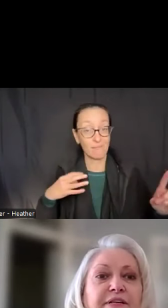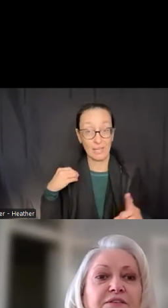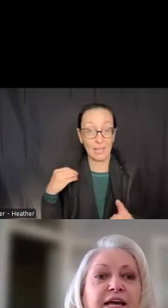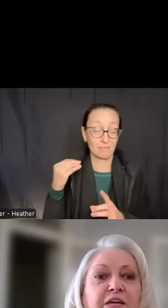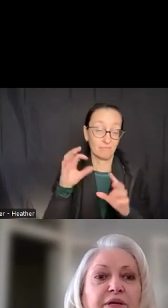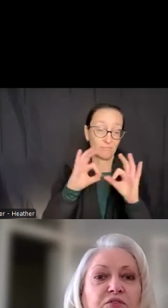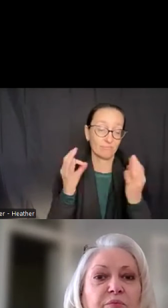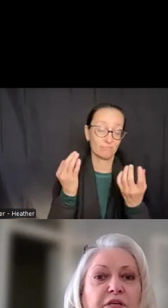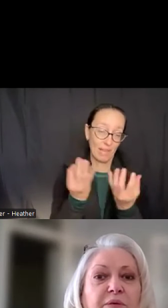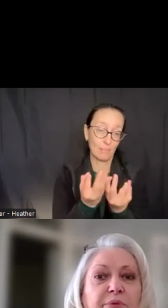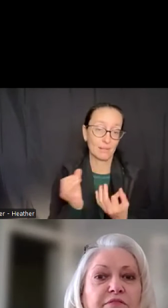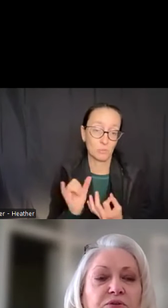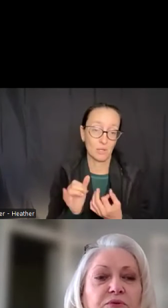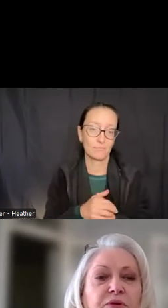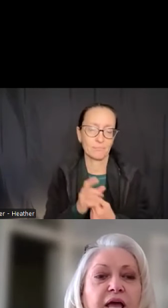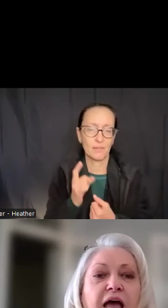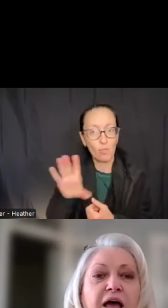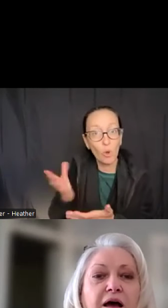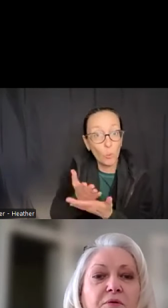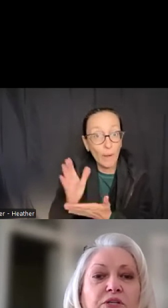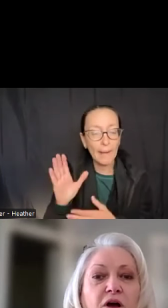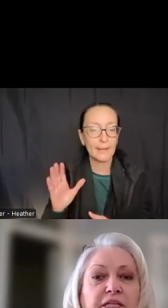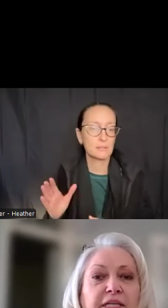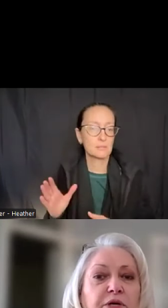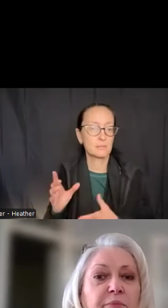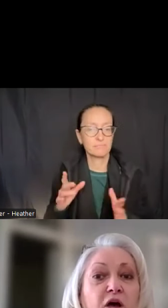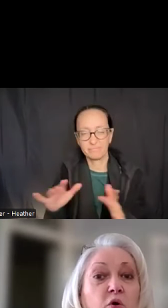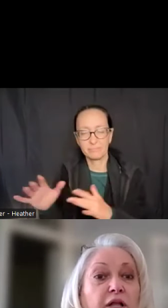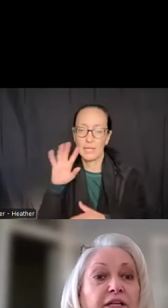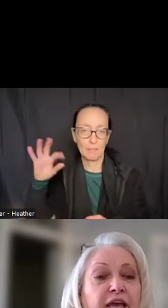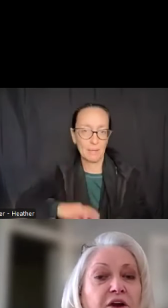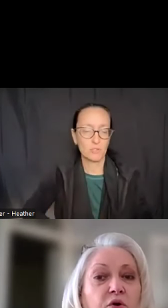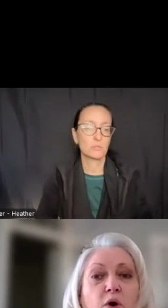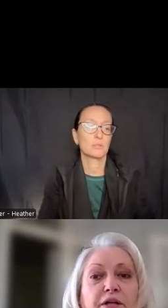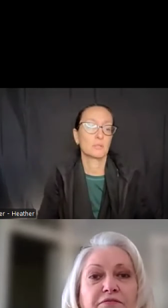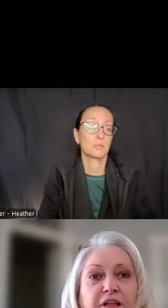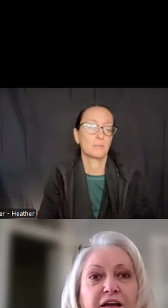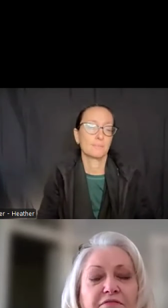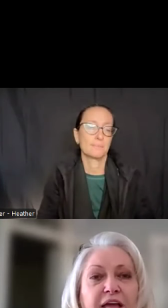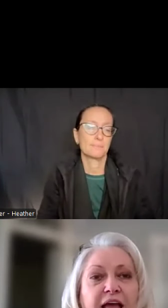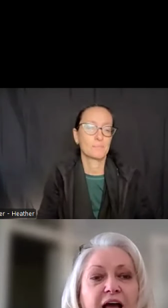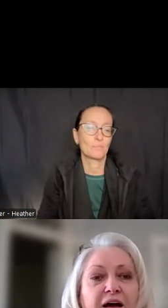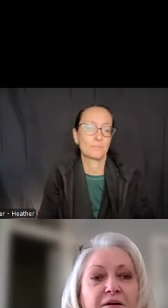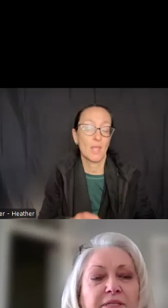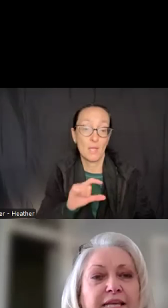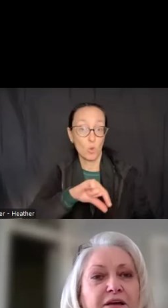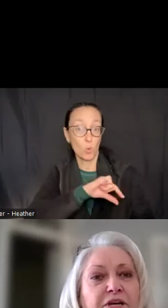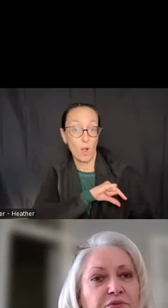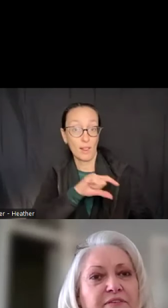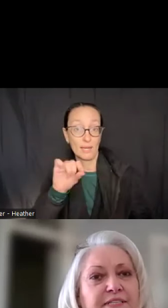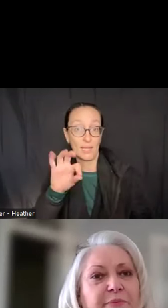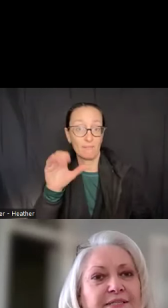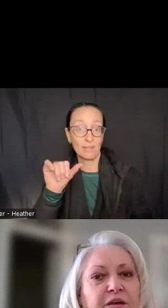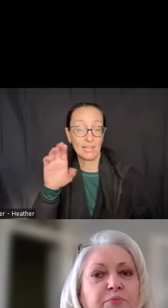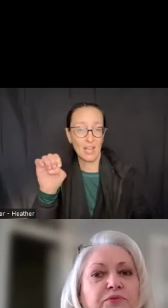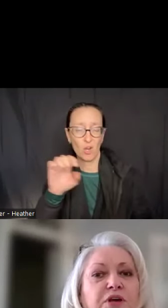and benefits. So that could be extremely beneficial. We talked a little bit about quality of care or quality of life. Dale, can